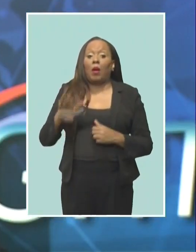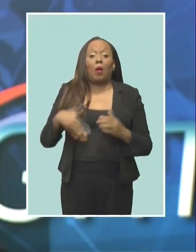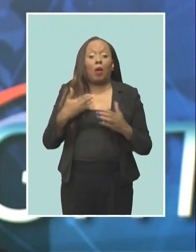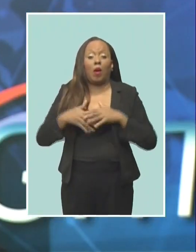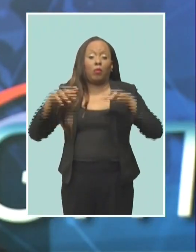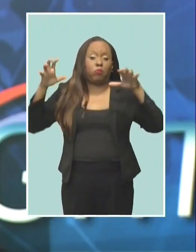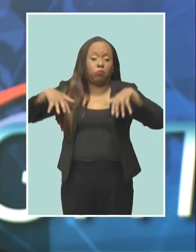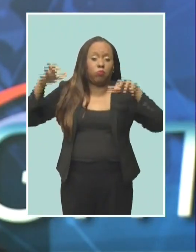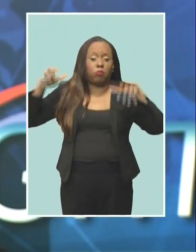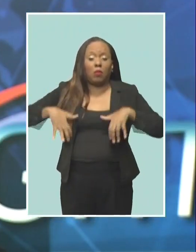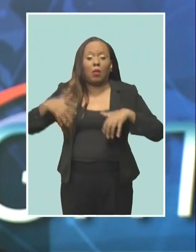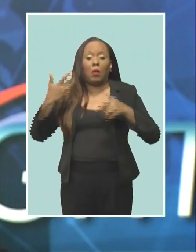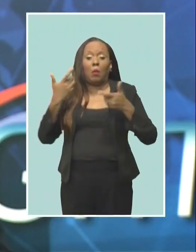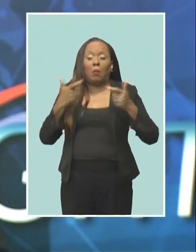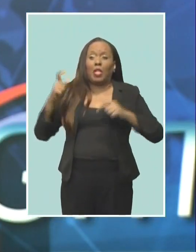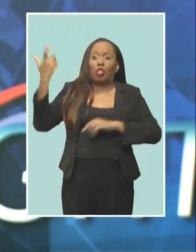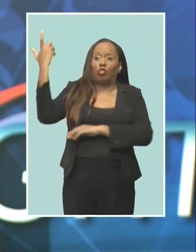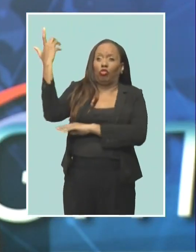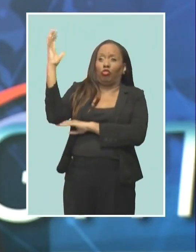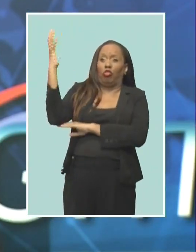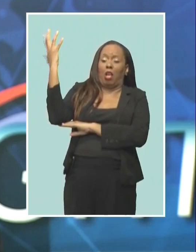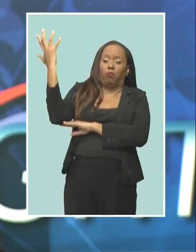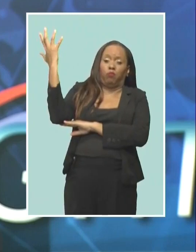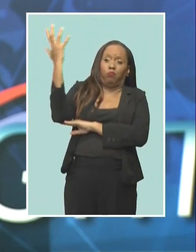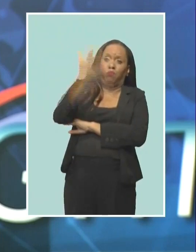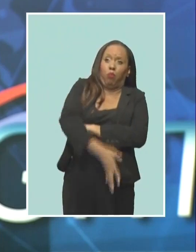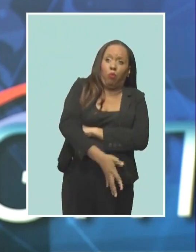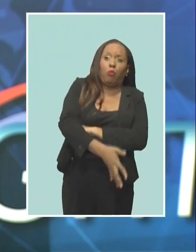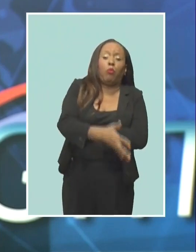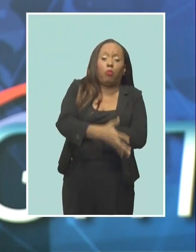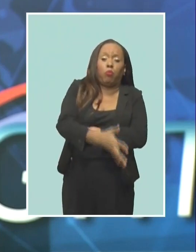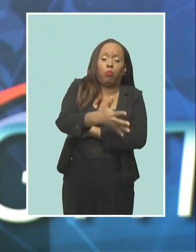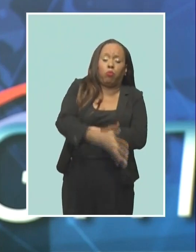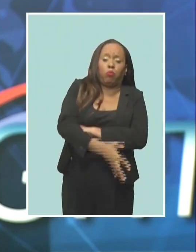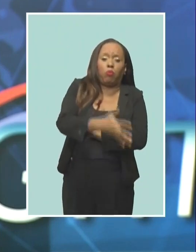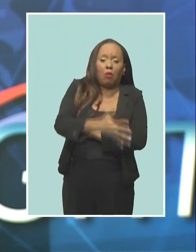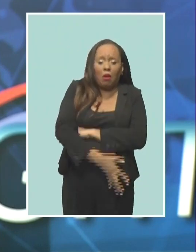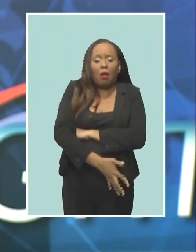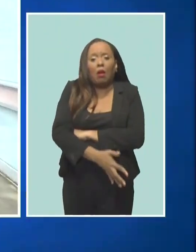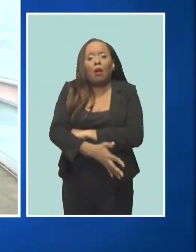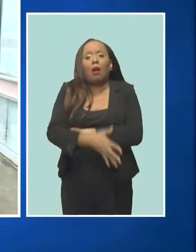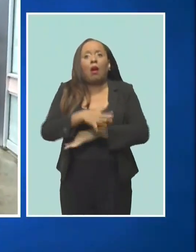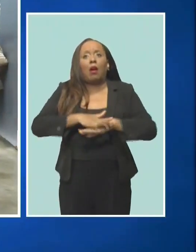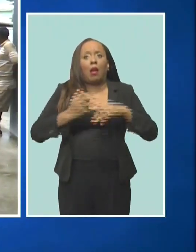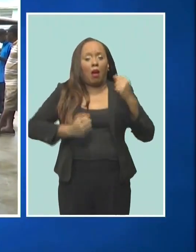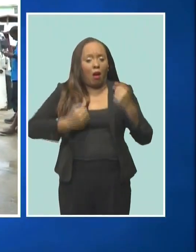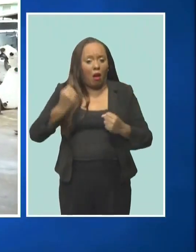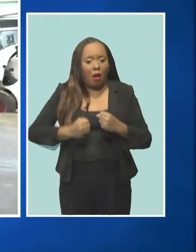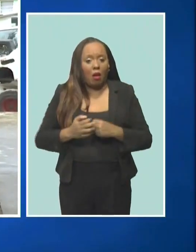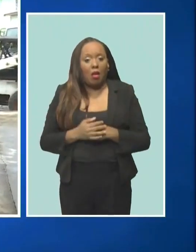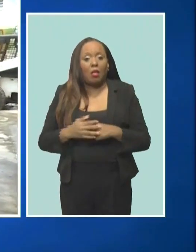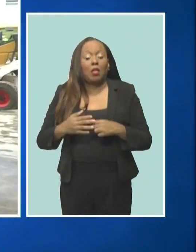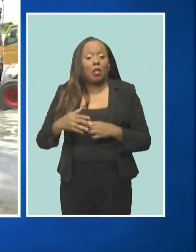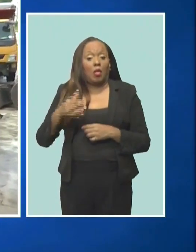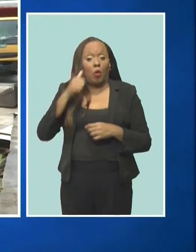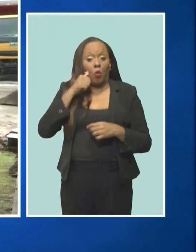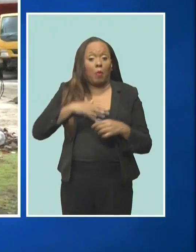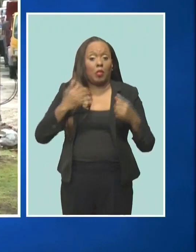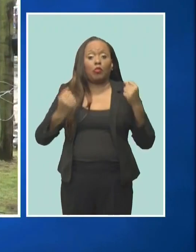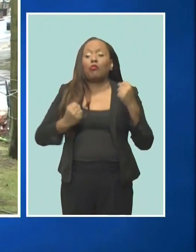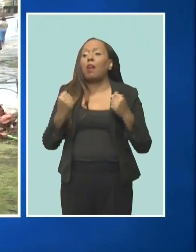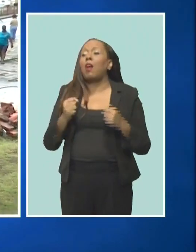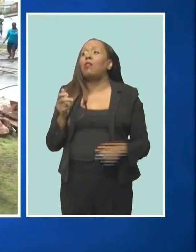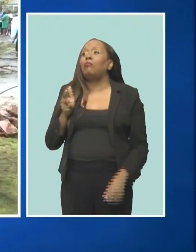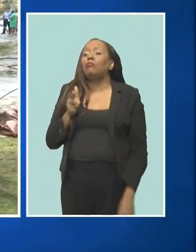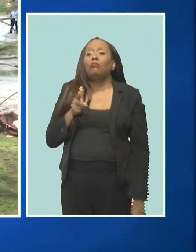bad weather, a large tree fell on a car, injuring the driver. Jalissa Niles was traveling along Black Rock Main Road